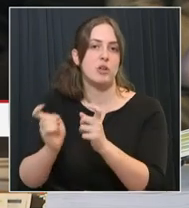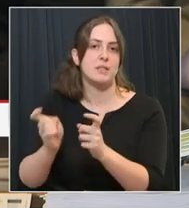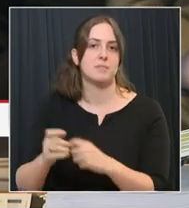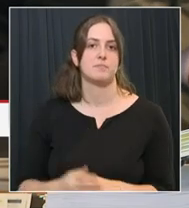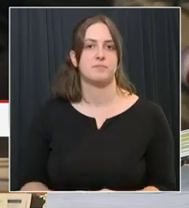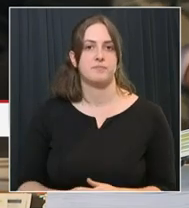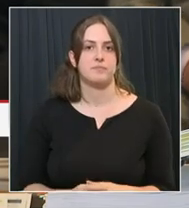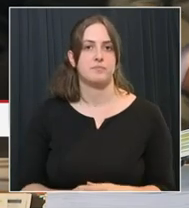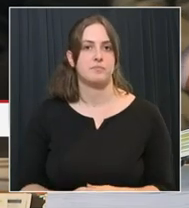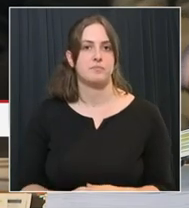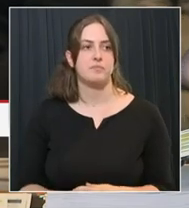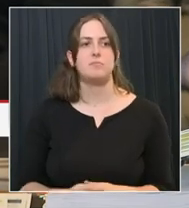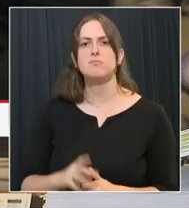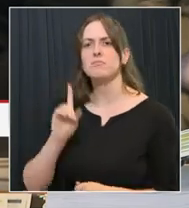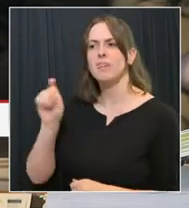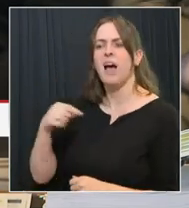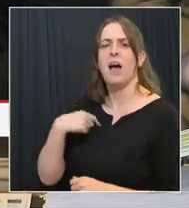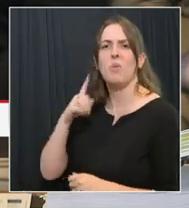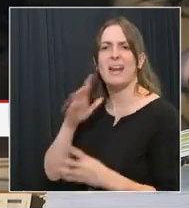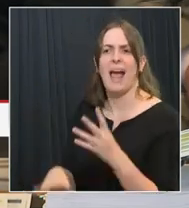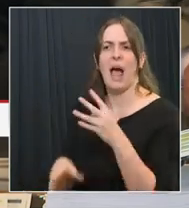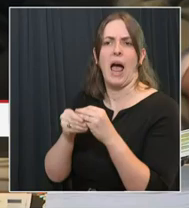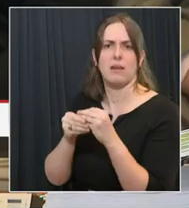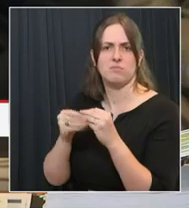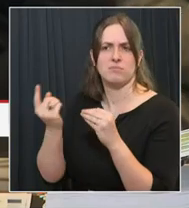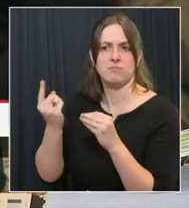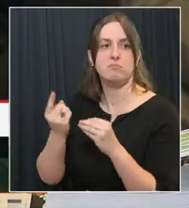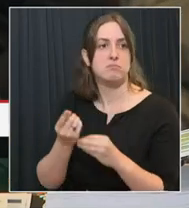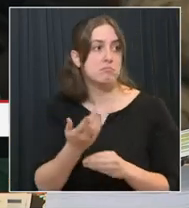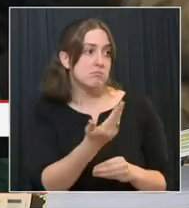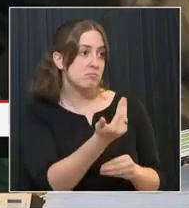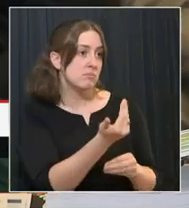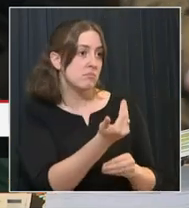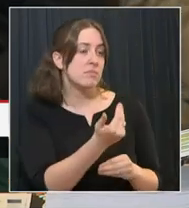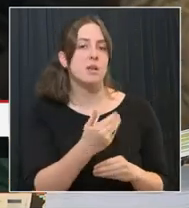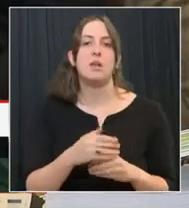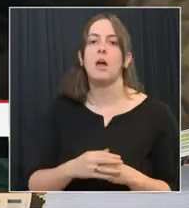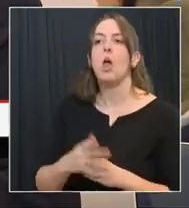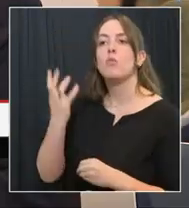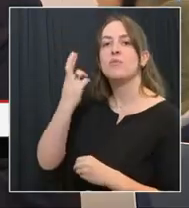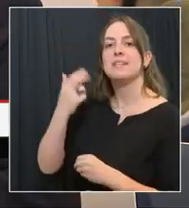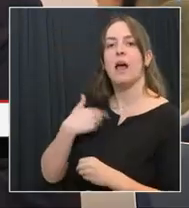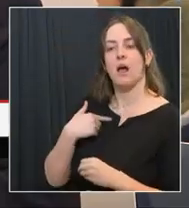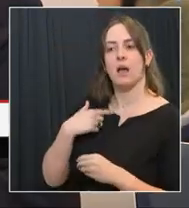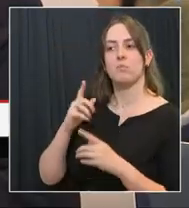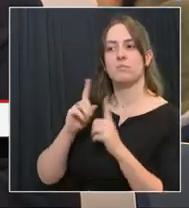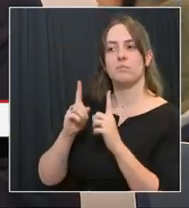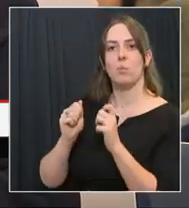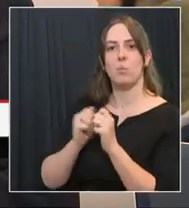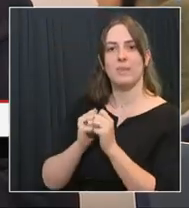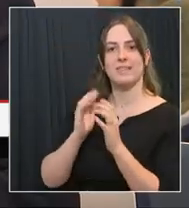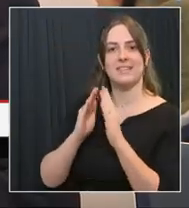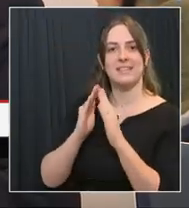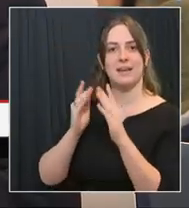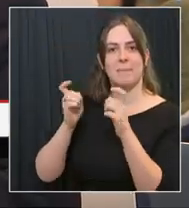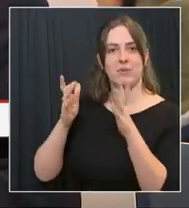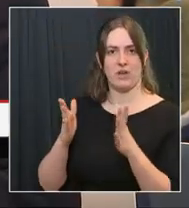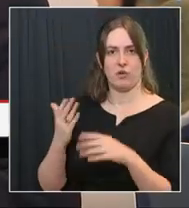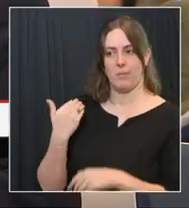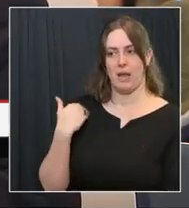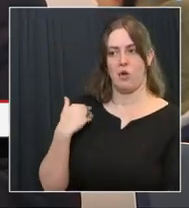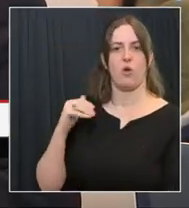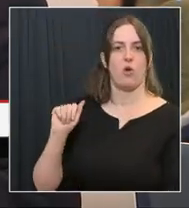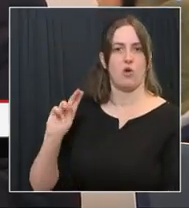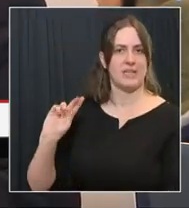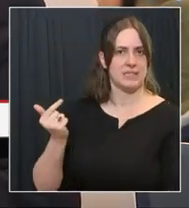just add a footnote to what Okay. The reason I had the conversation with the city administrator back in August